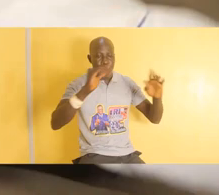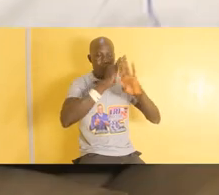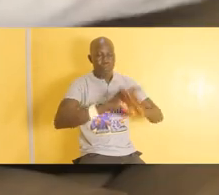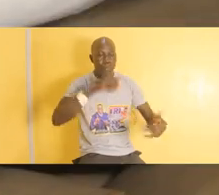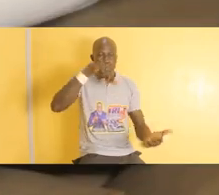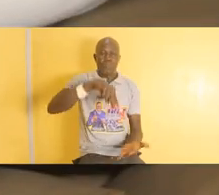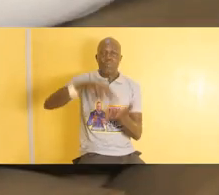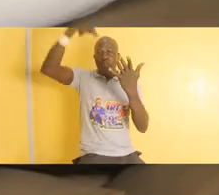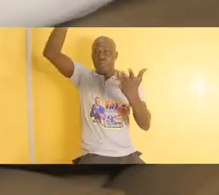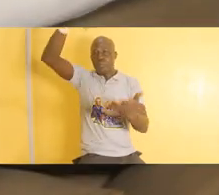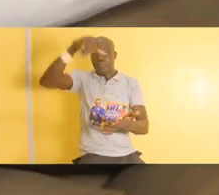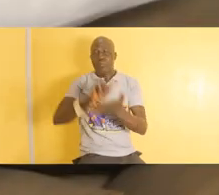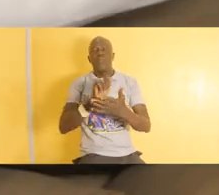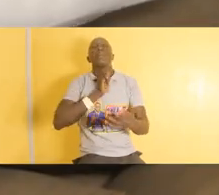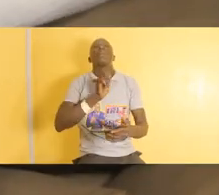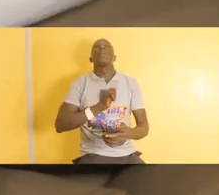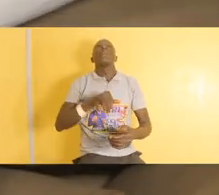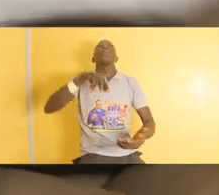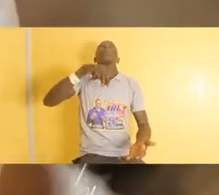that have been delayed. That jump up one.